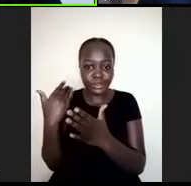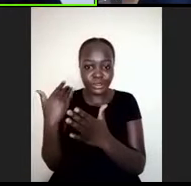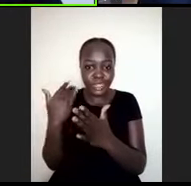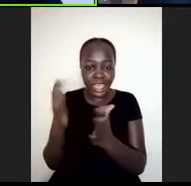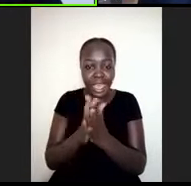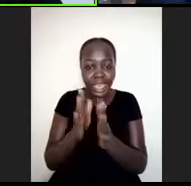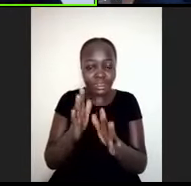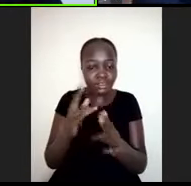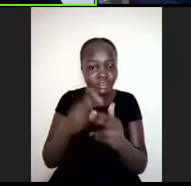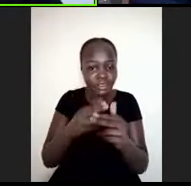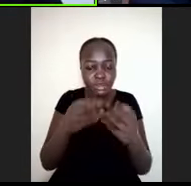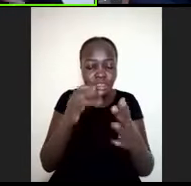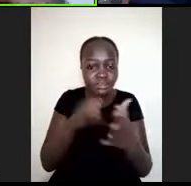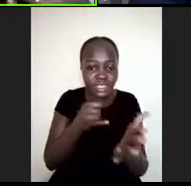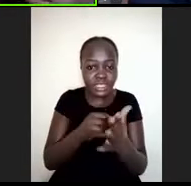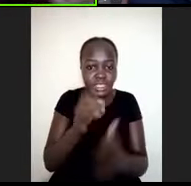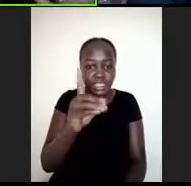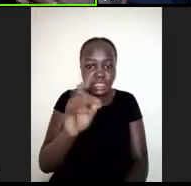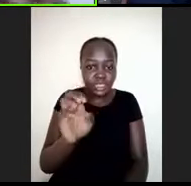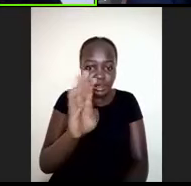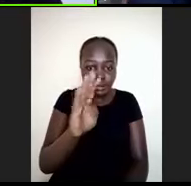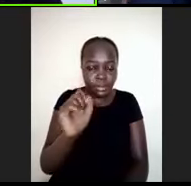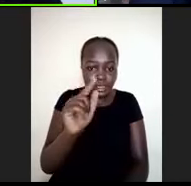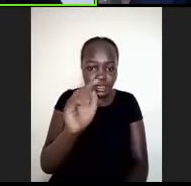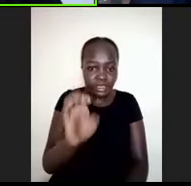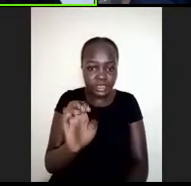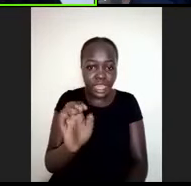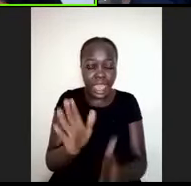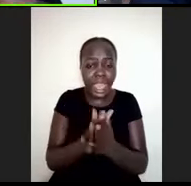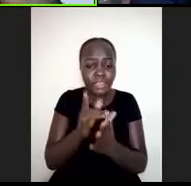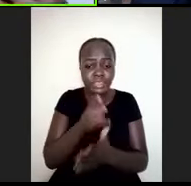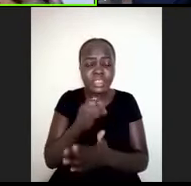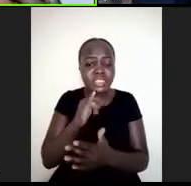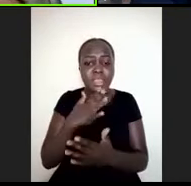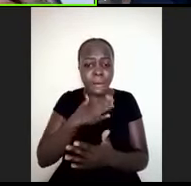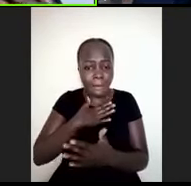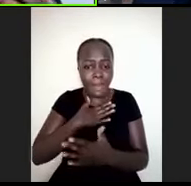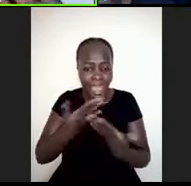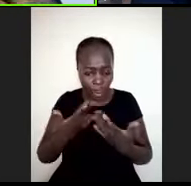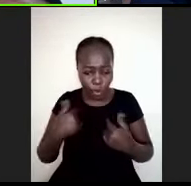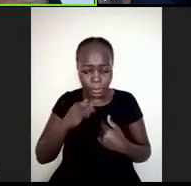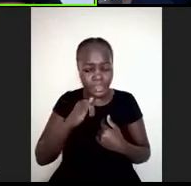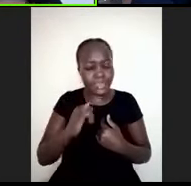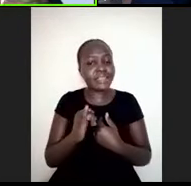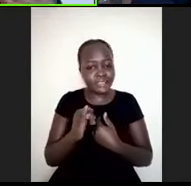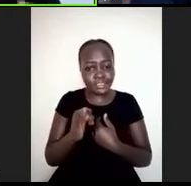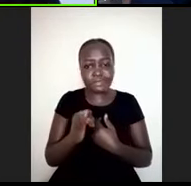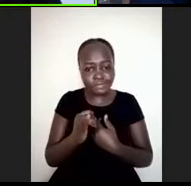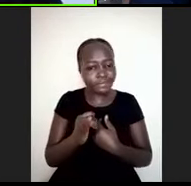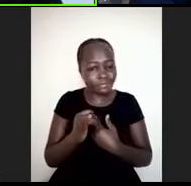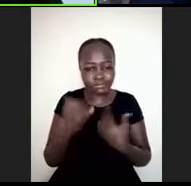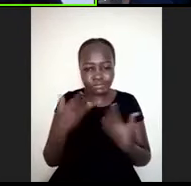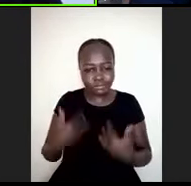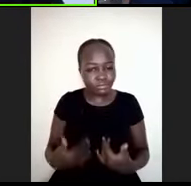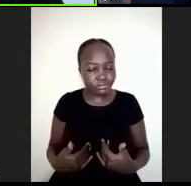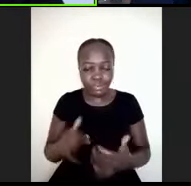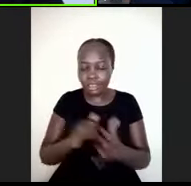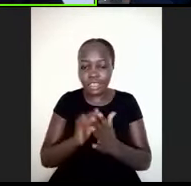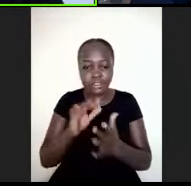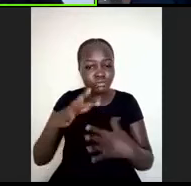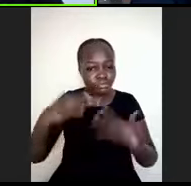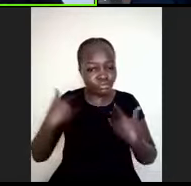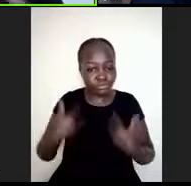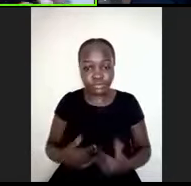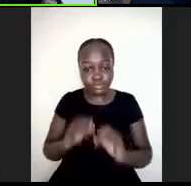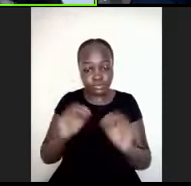debate, that this is my orientation, this is how I am. So it is a choice that people